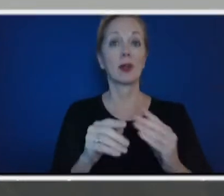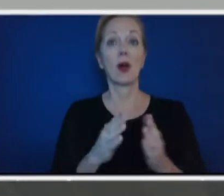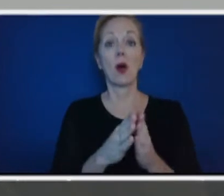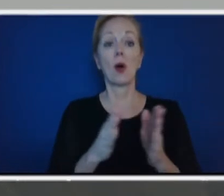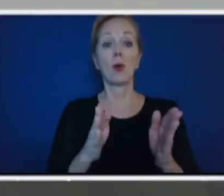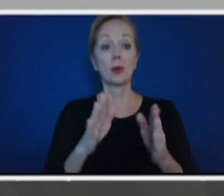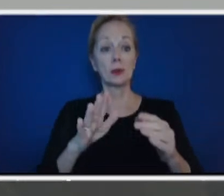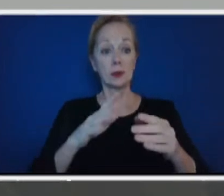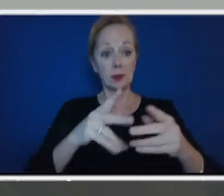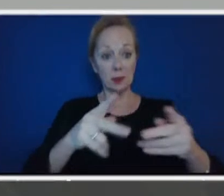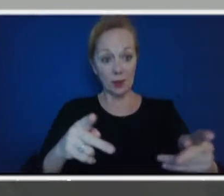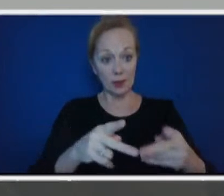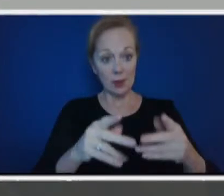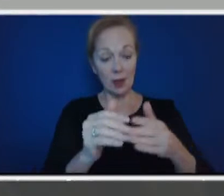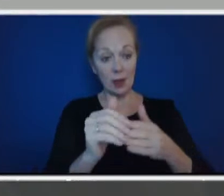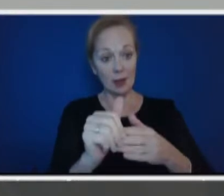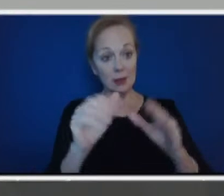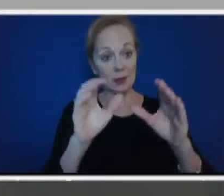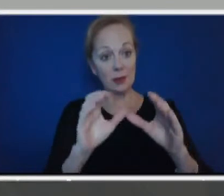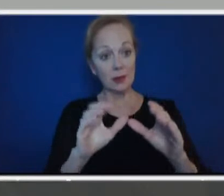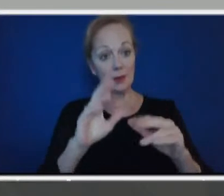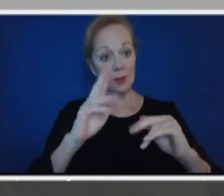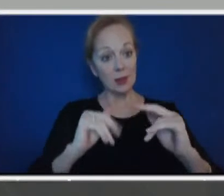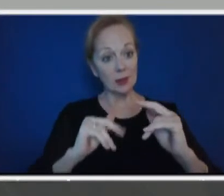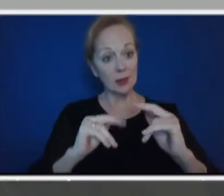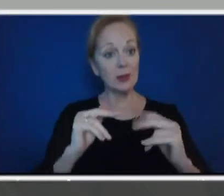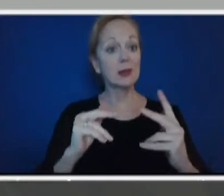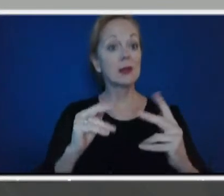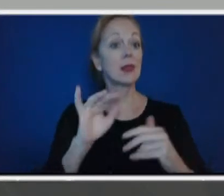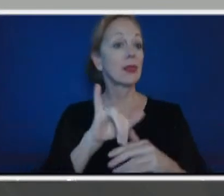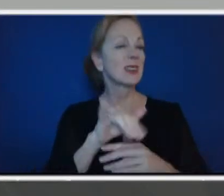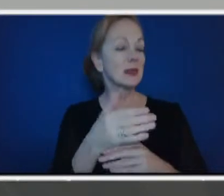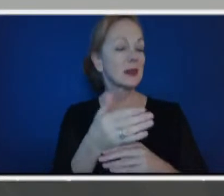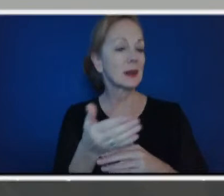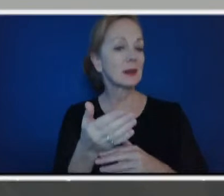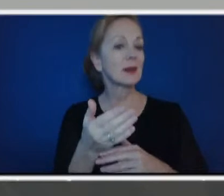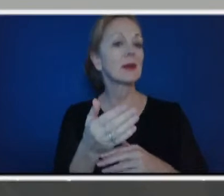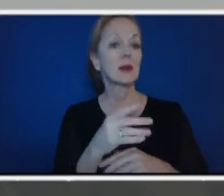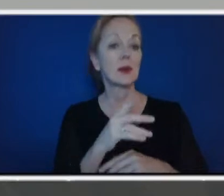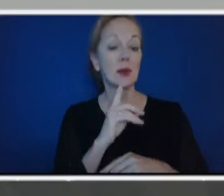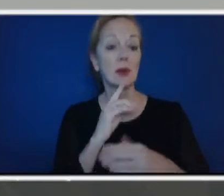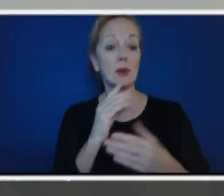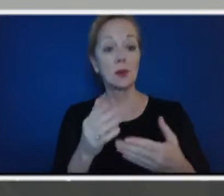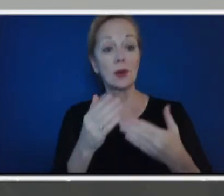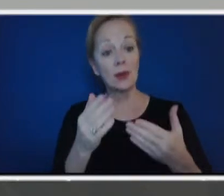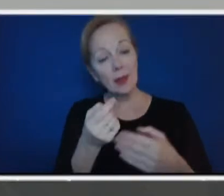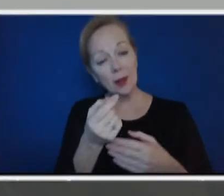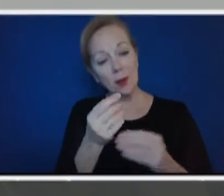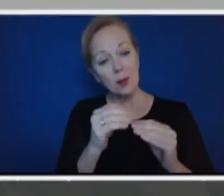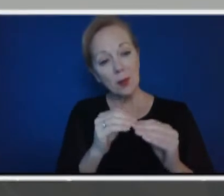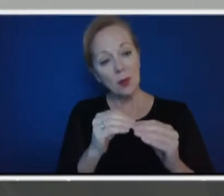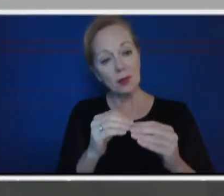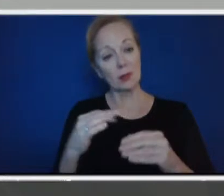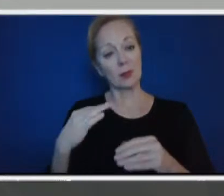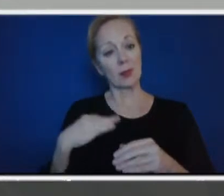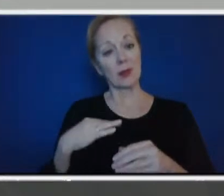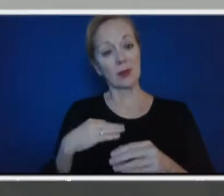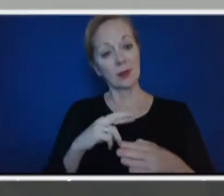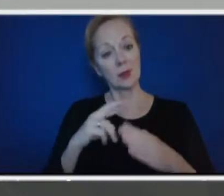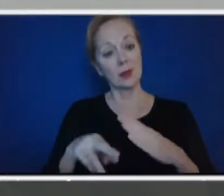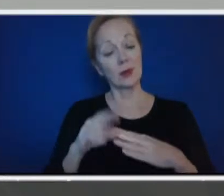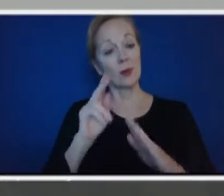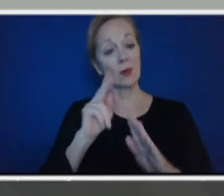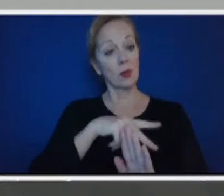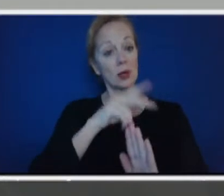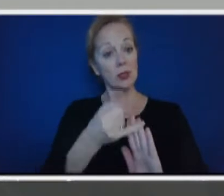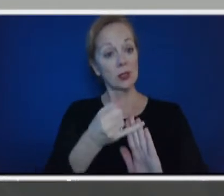or LEED certification for a building, things of that nature that really kind of provide a little bit more beneficial outcome for the project